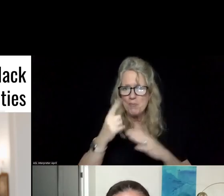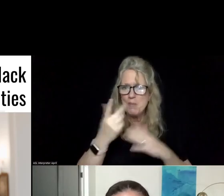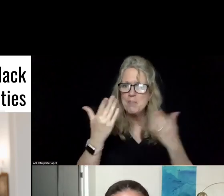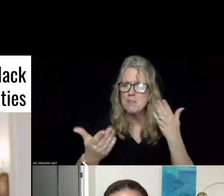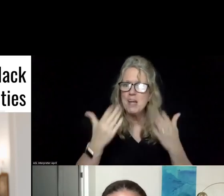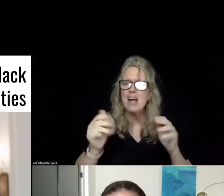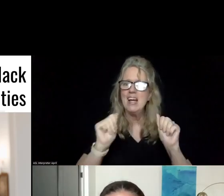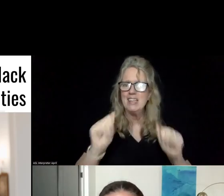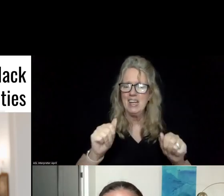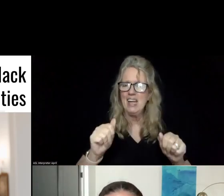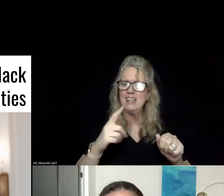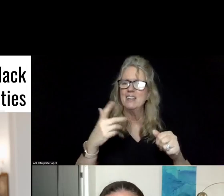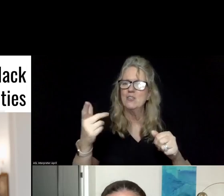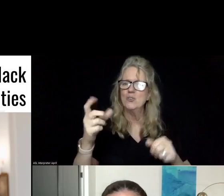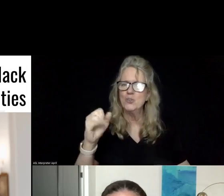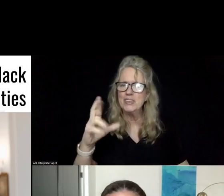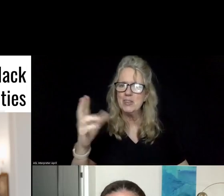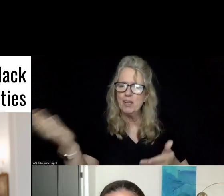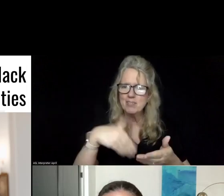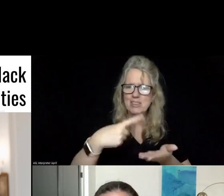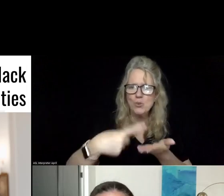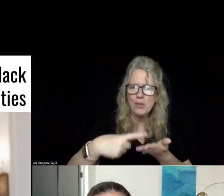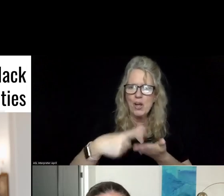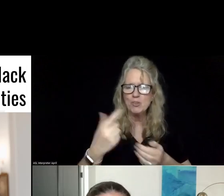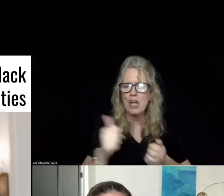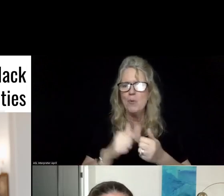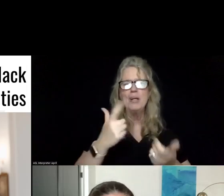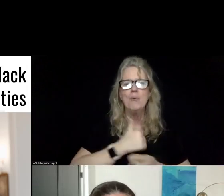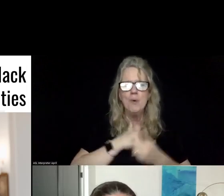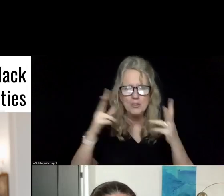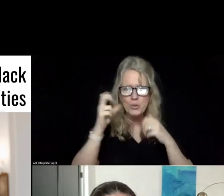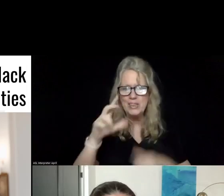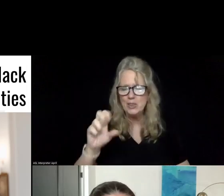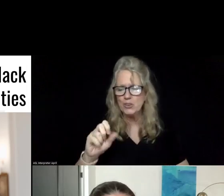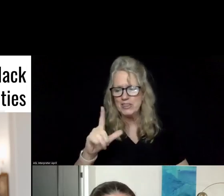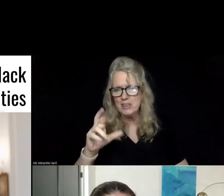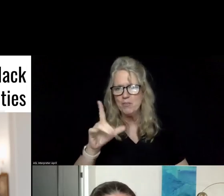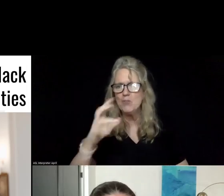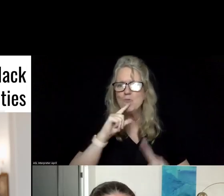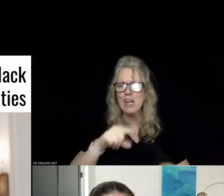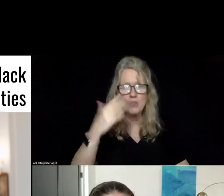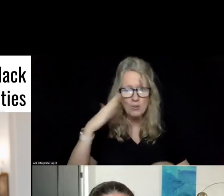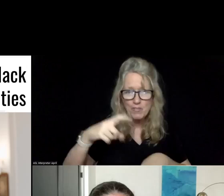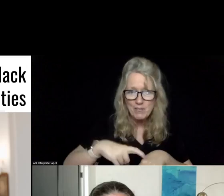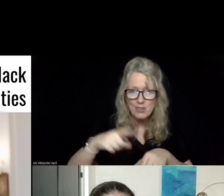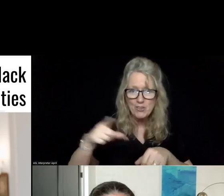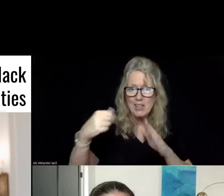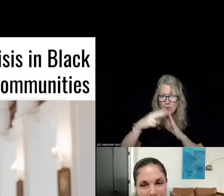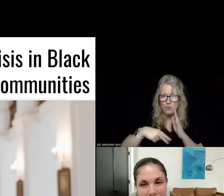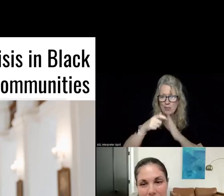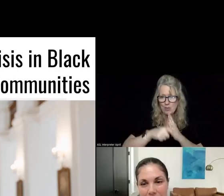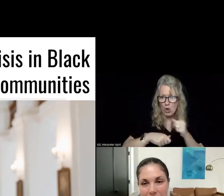bring Sylvia back into the conversation, and would love to hear, Sylvia, you just reacting. I don't know if you've had time to read this